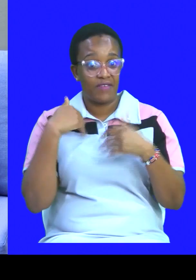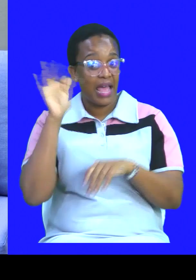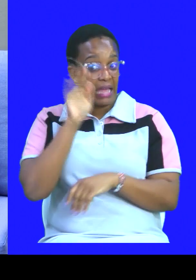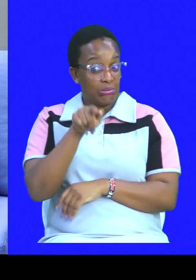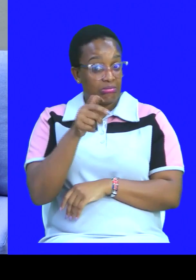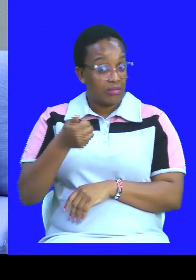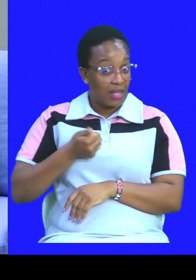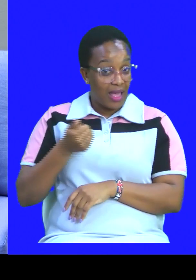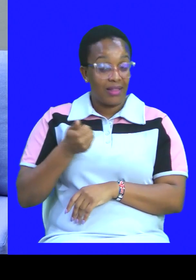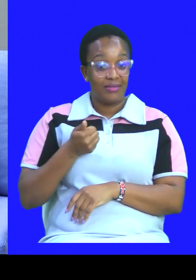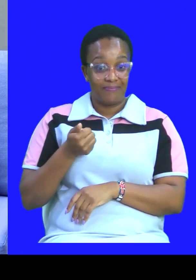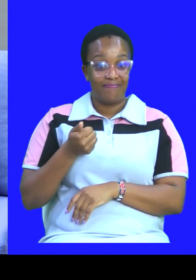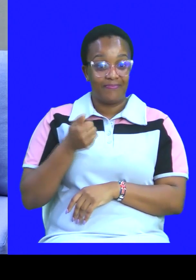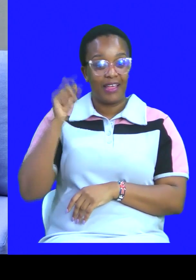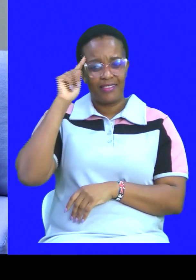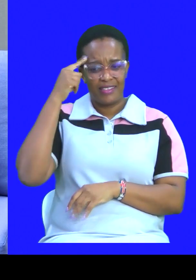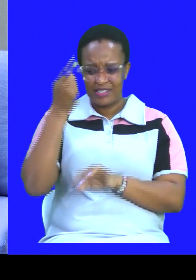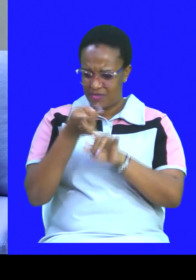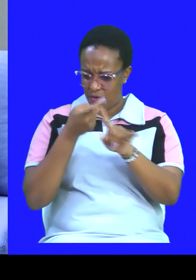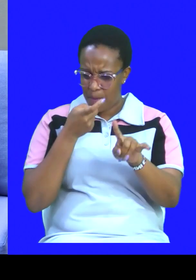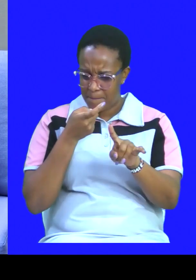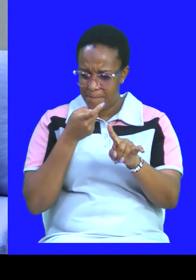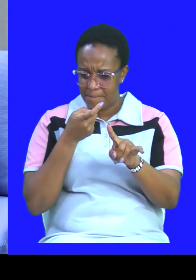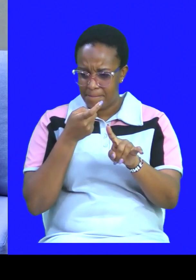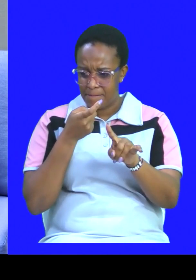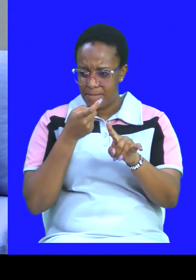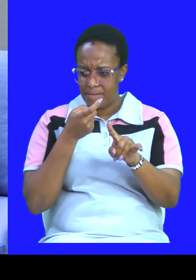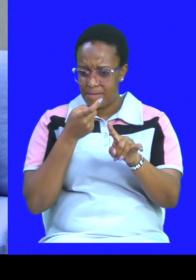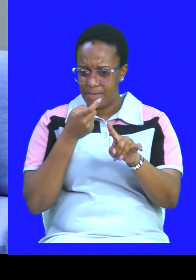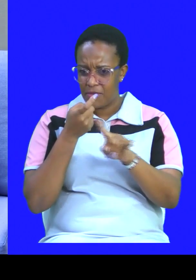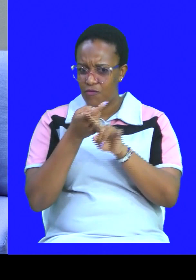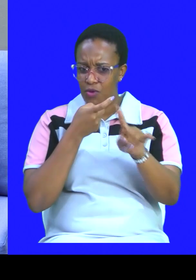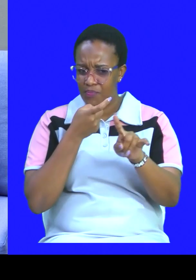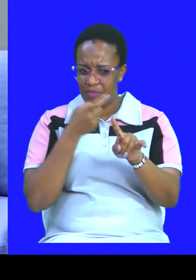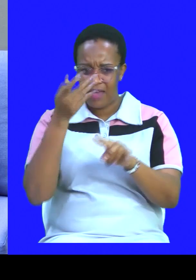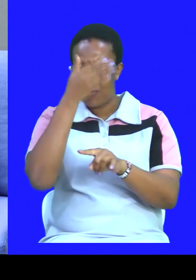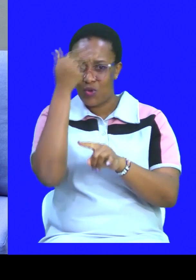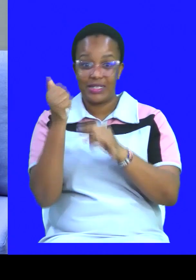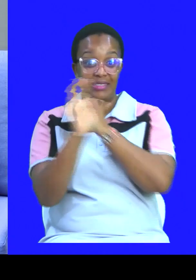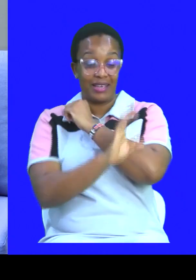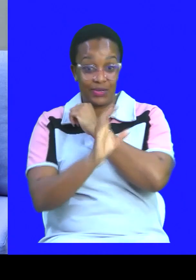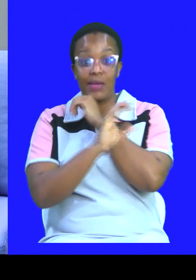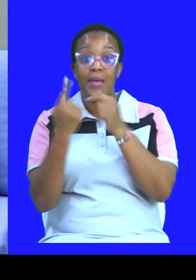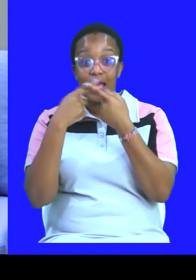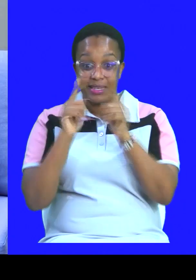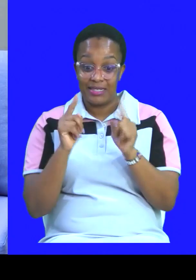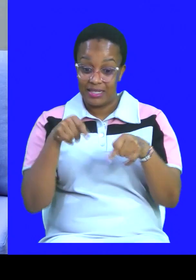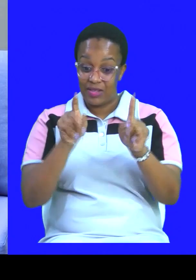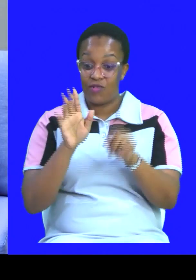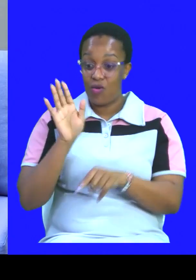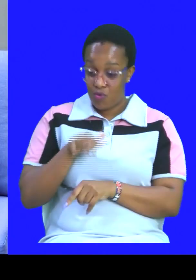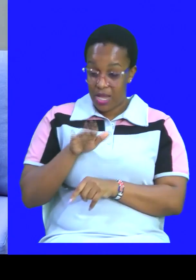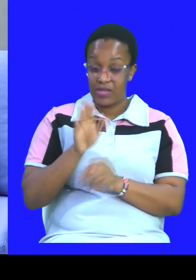this. I think she's from, I've forgotten the country, but she's a woman